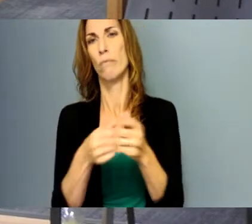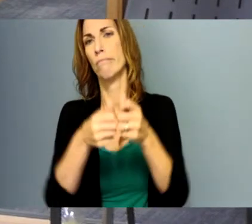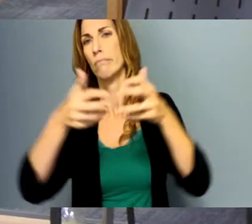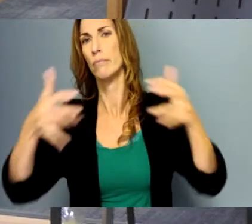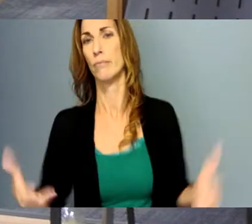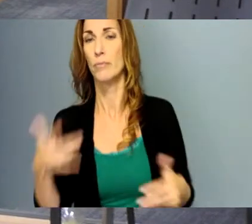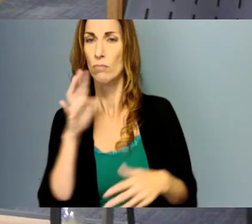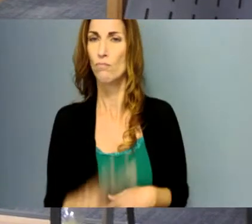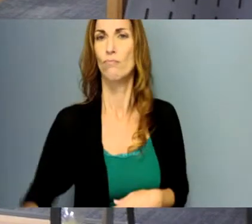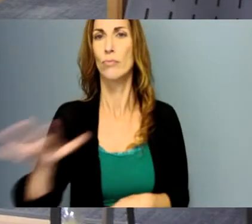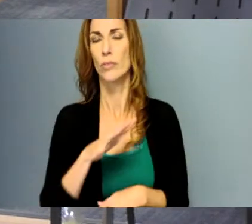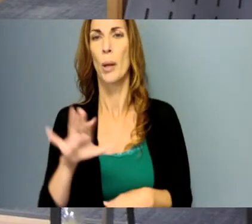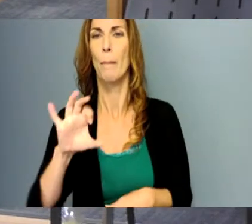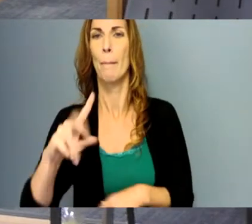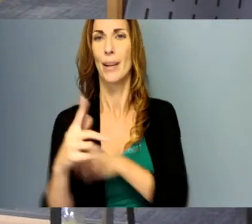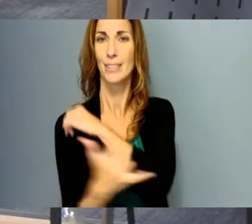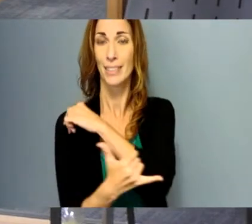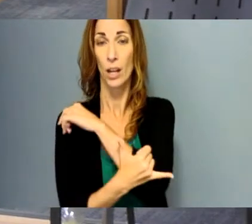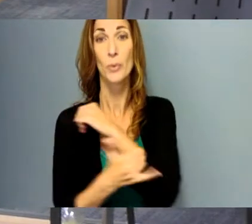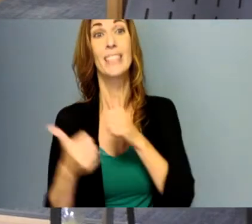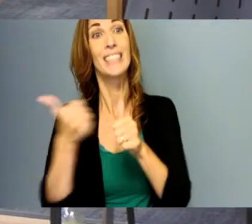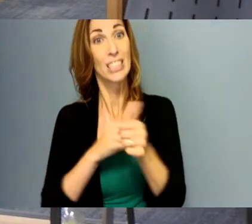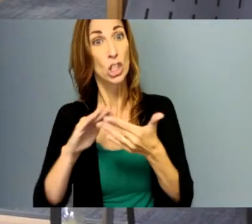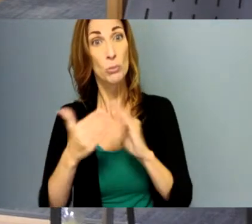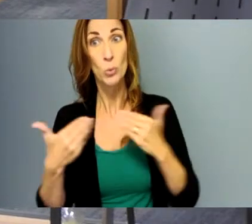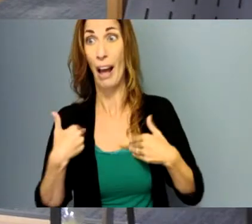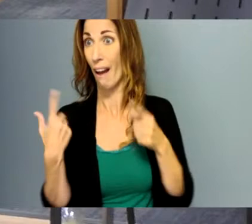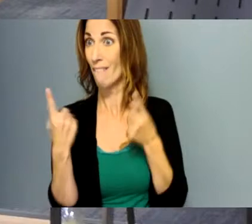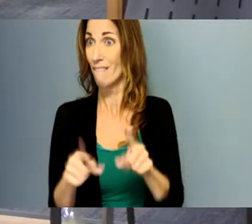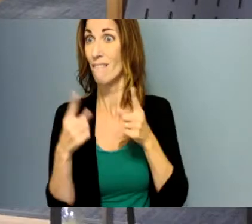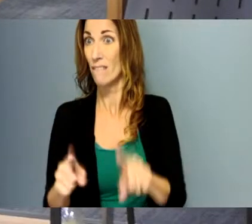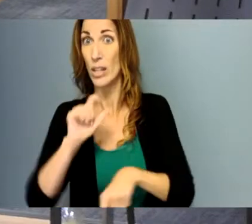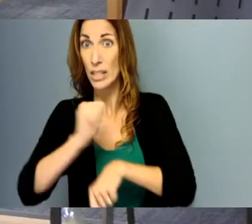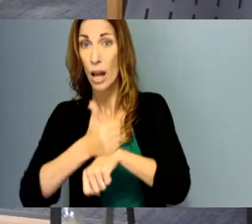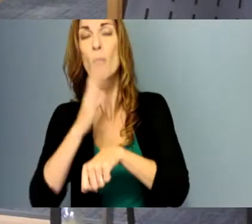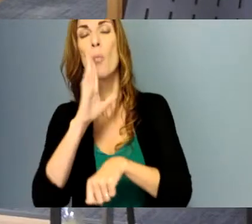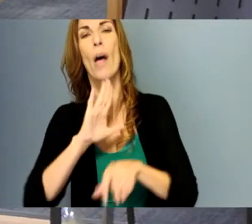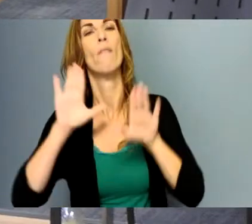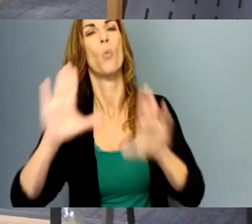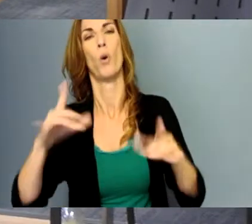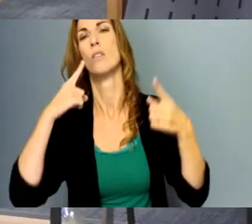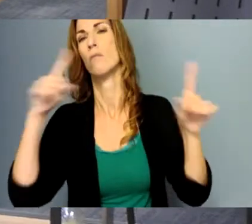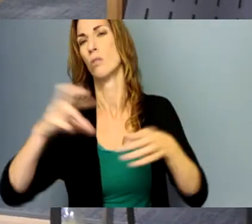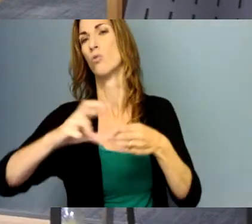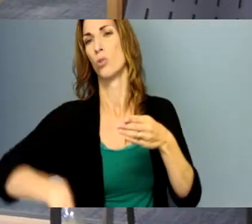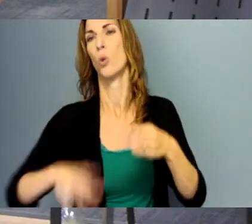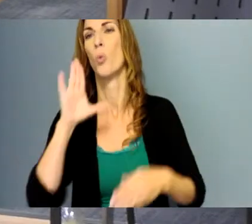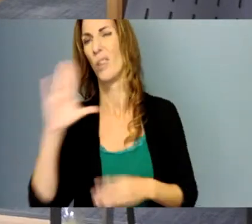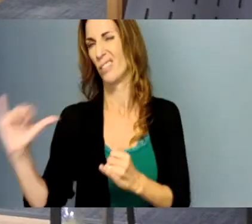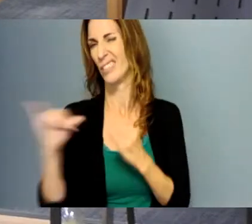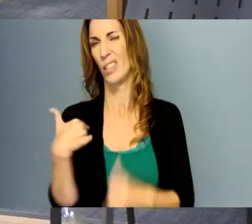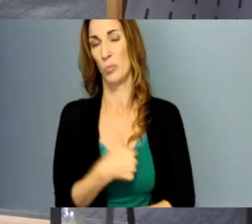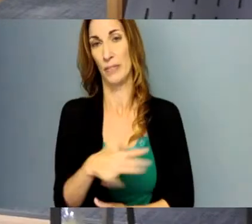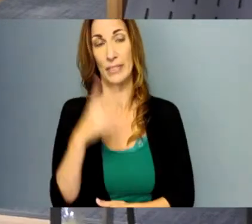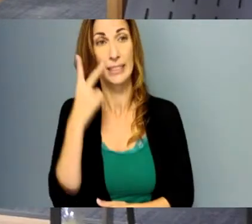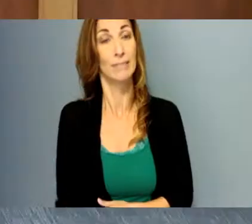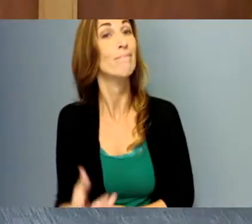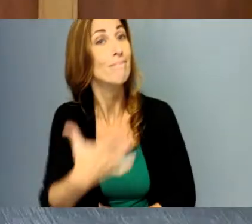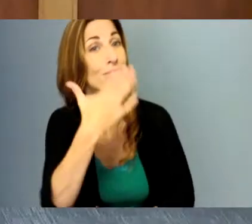with a Human Service co-responder will have the same positive results that we have seen in Falls Township. Thank you. Thank you.